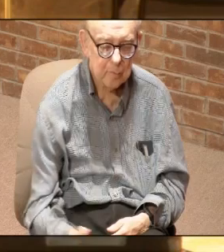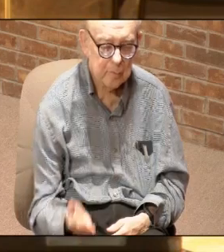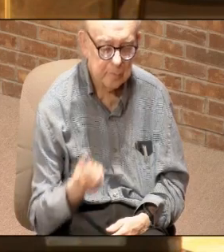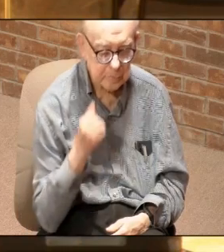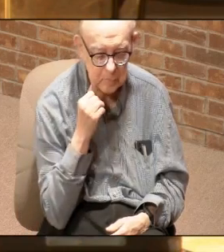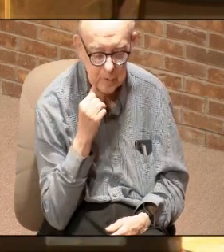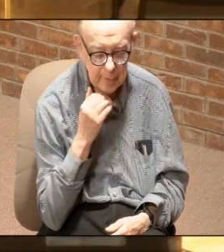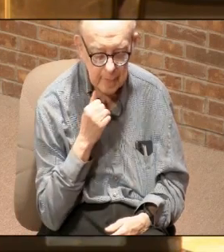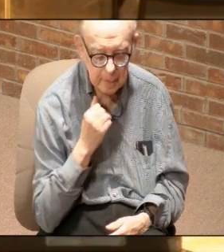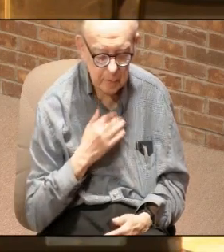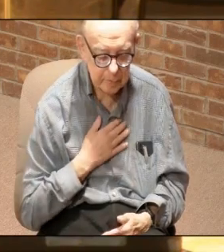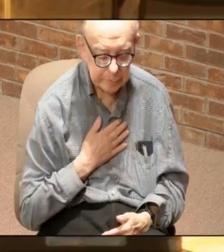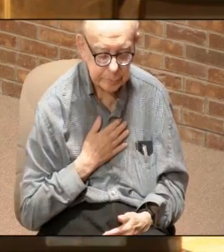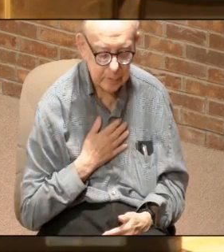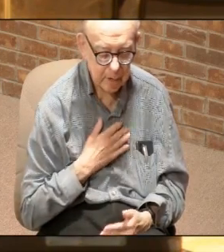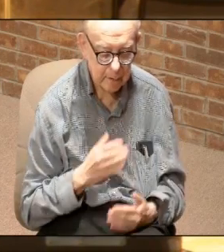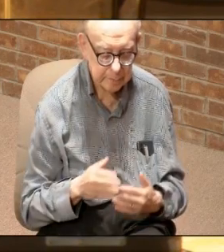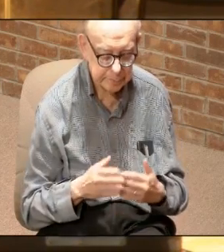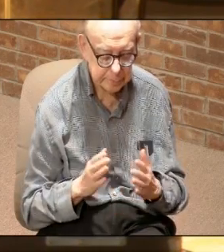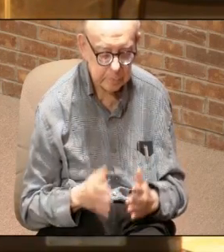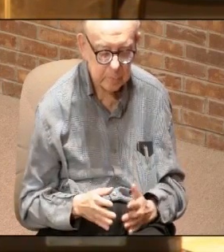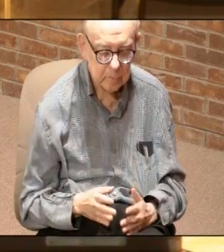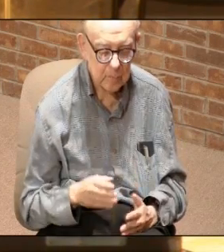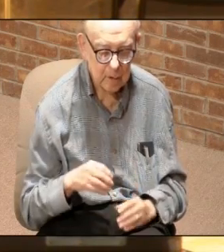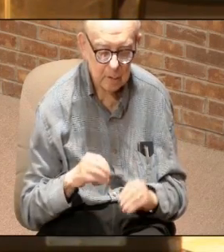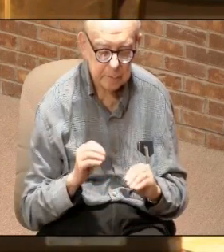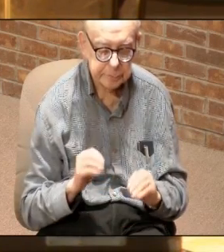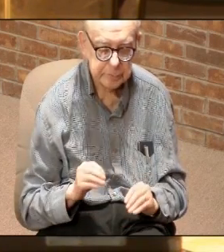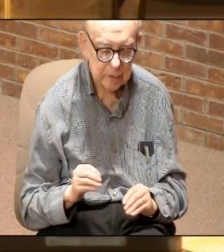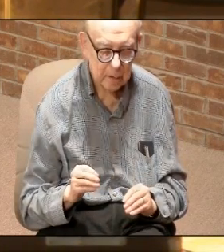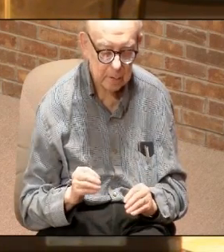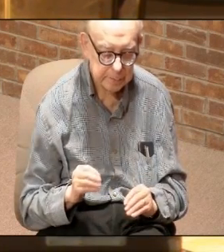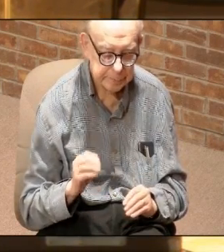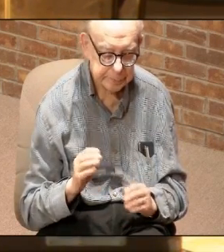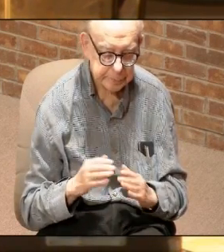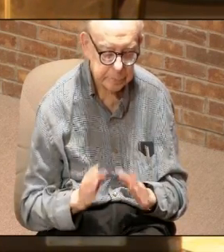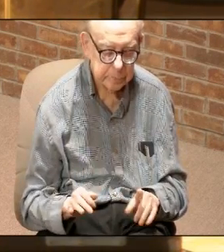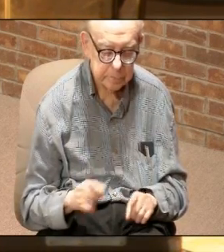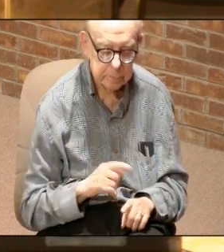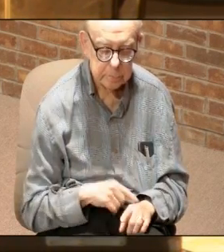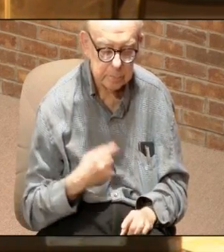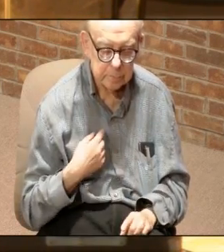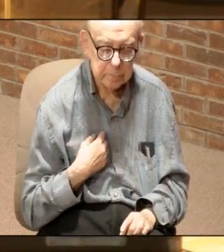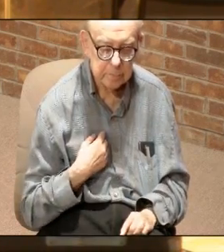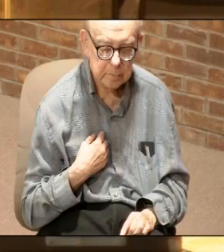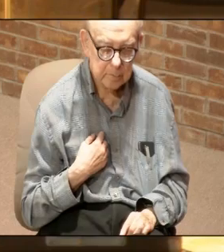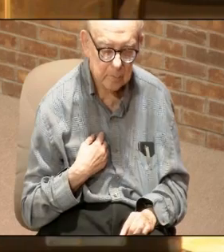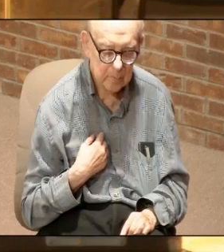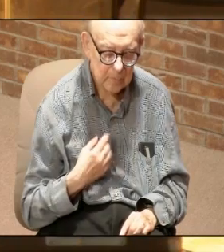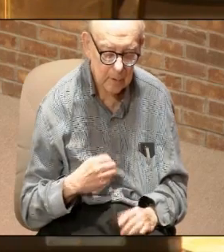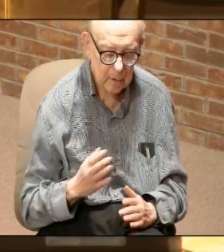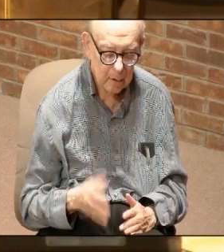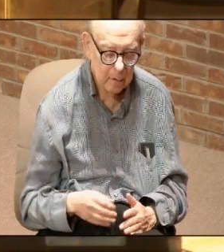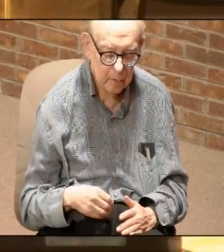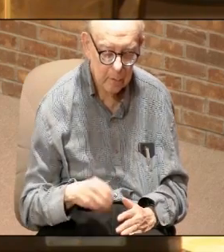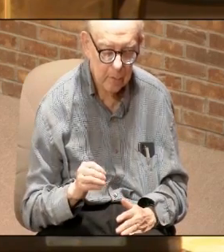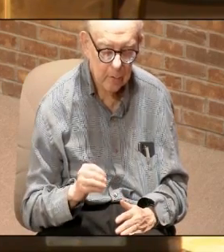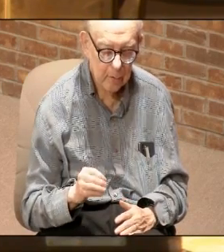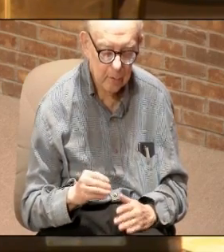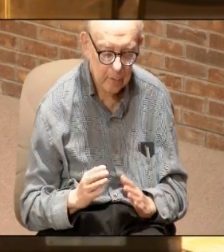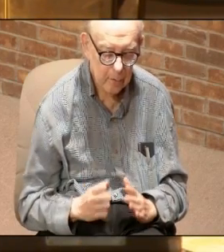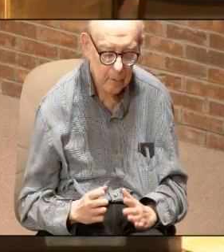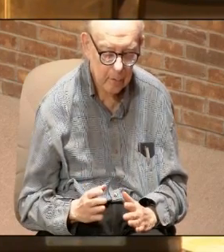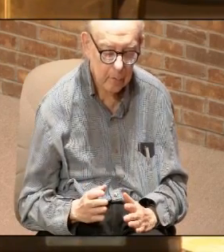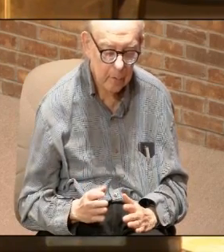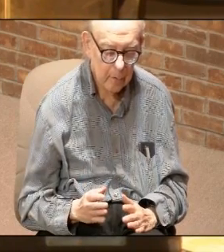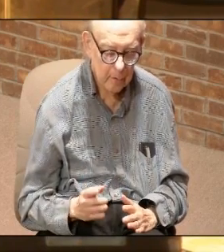My neighbor bought his house the same time I bought my house, and my neighbor put his house up, and he told